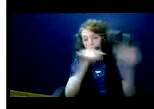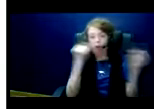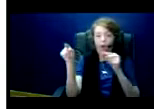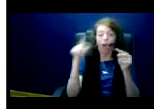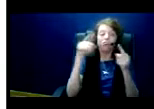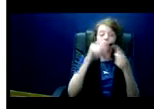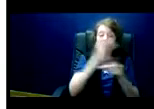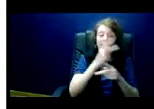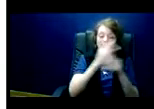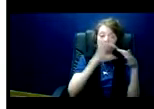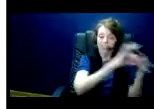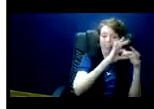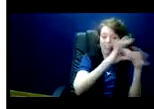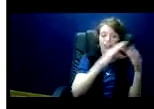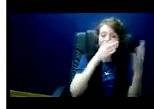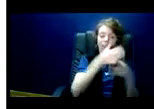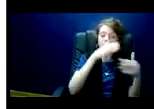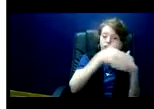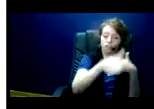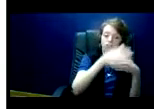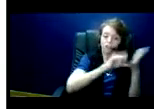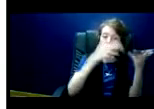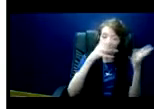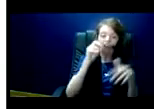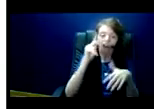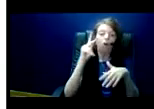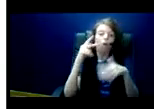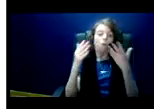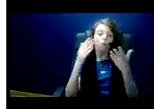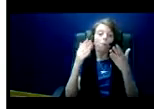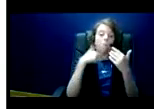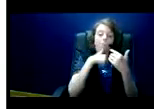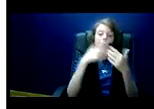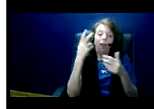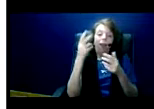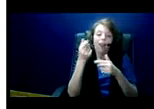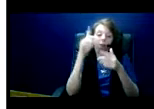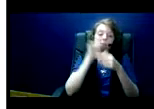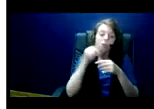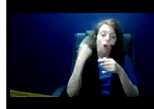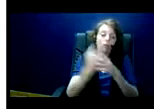stay connected to people during the pandemic while we had more time and maybe also were feeling a little bit more lonely.